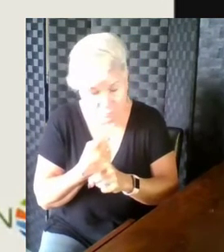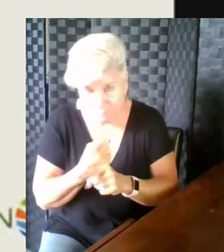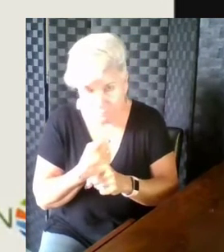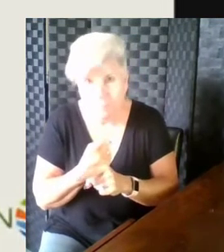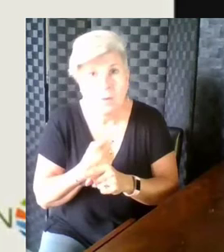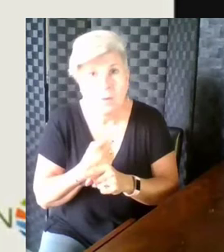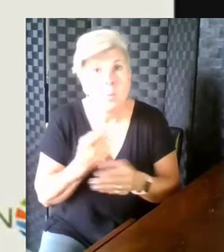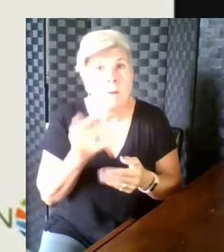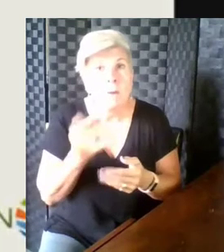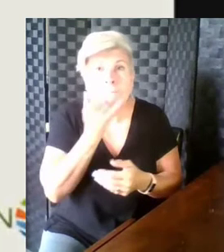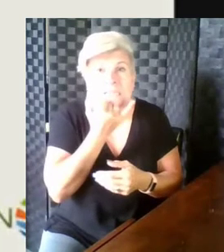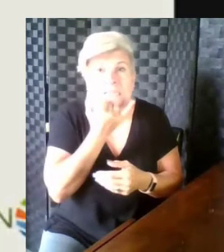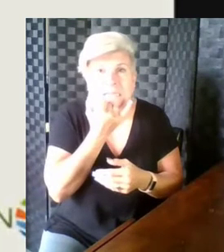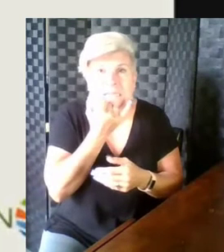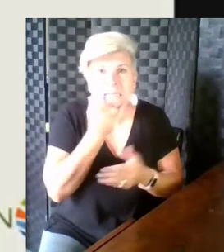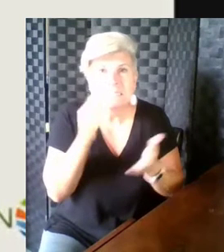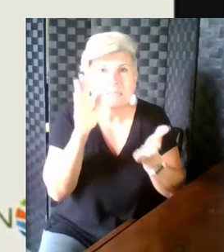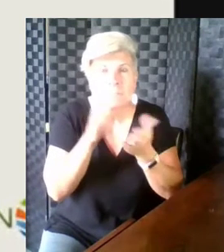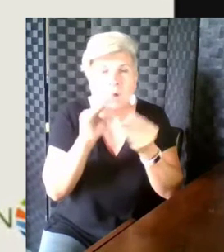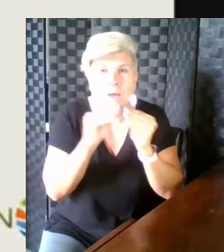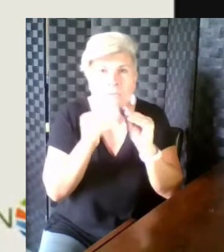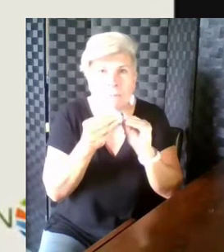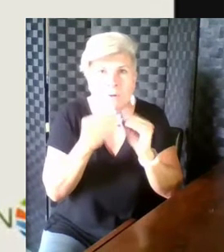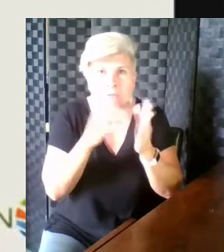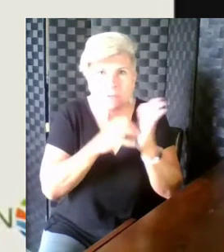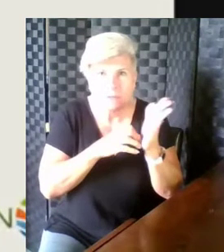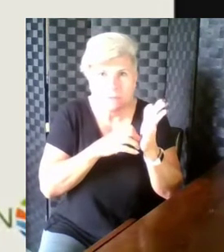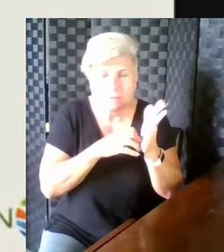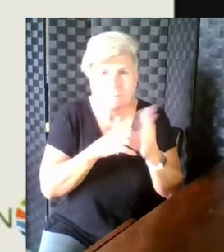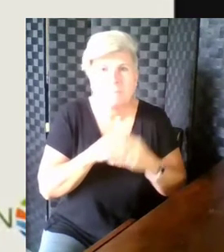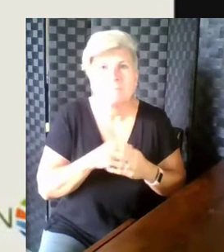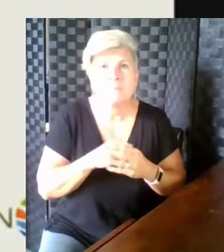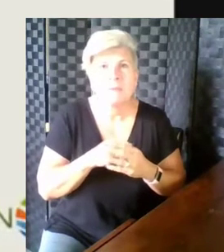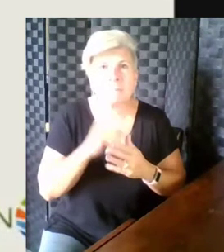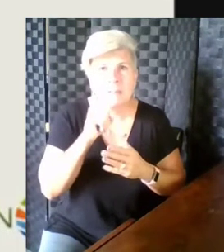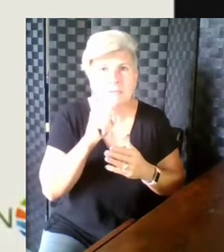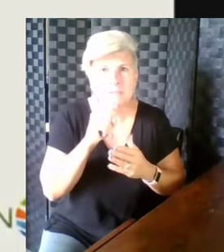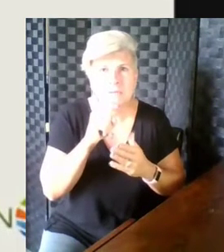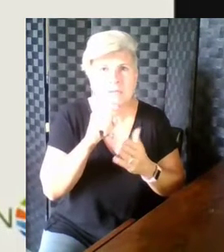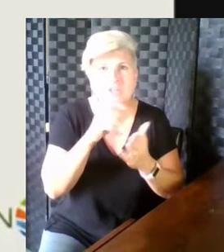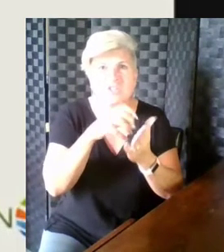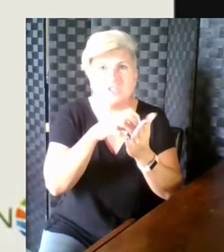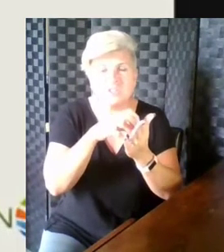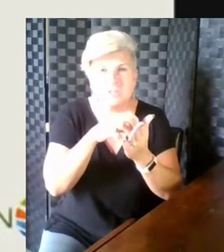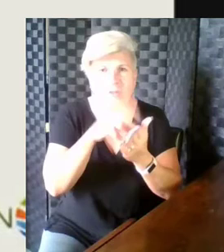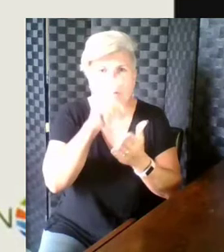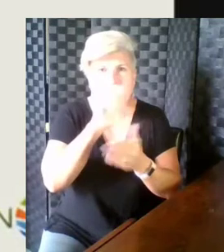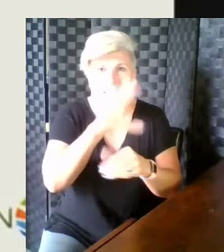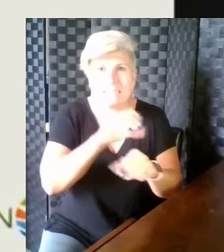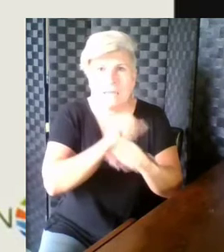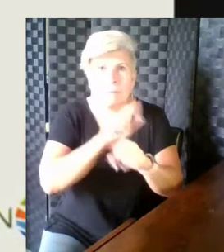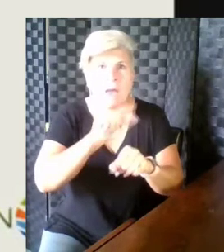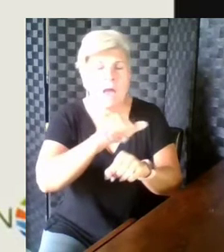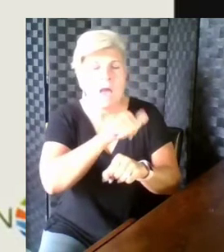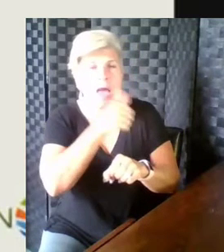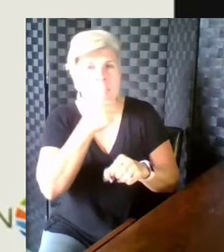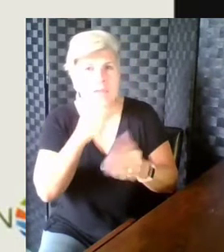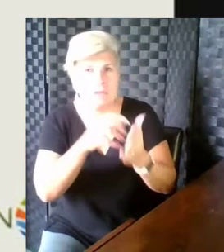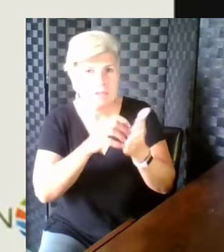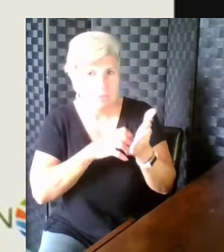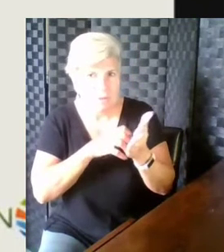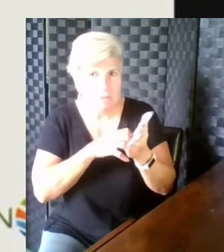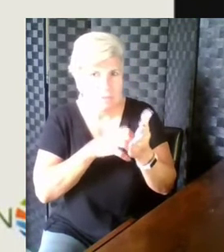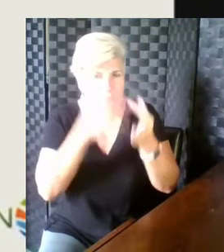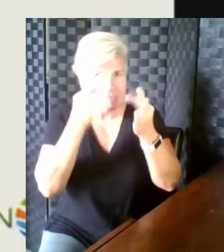However, when what is missing is the smaller number in subtraction, or the subtrahend, you must set up another subtraction problem to determine the